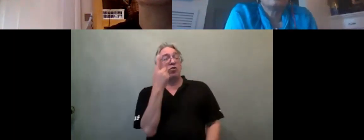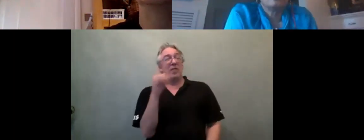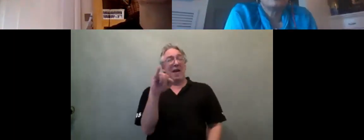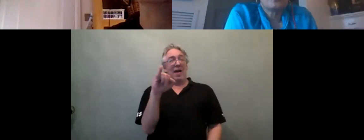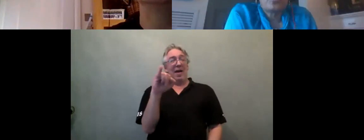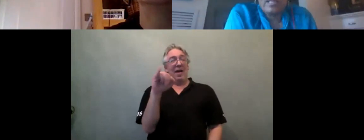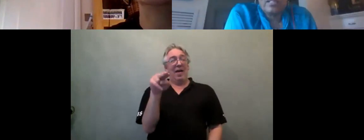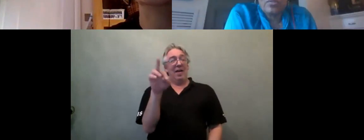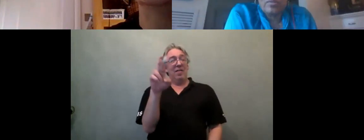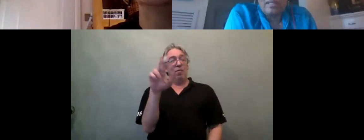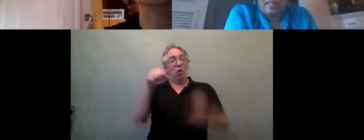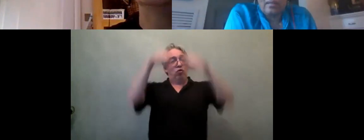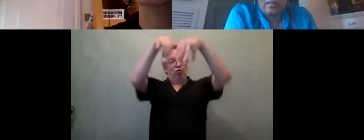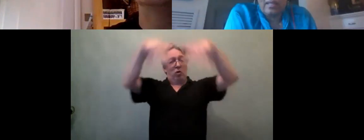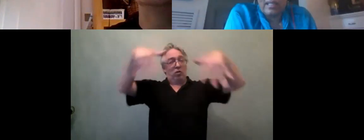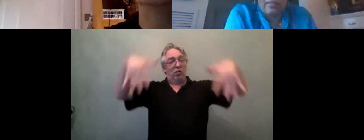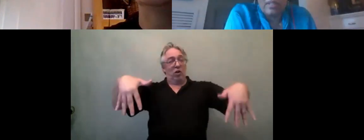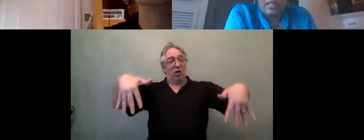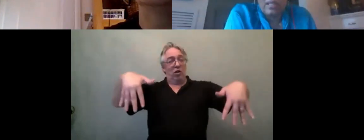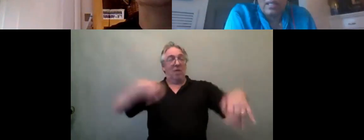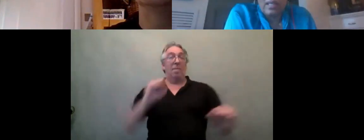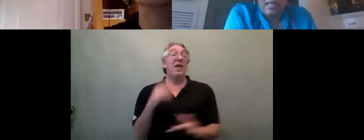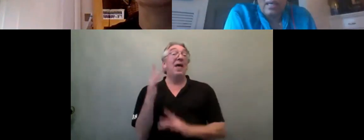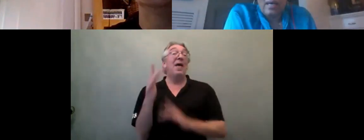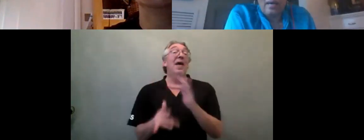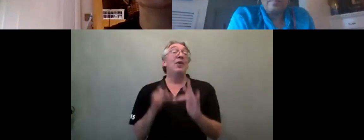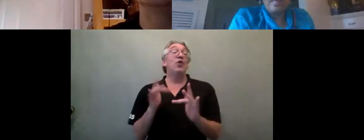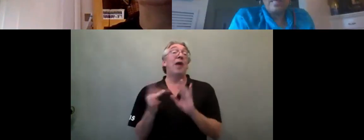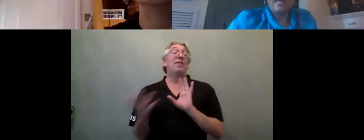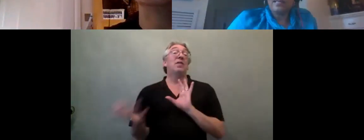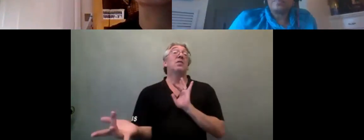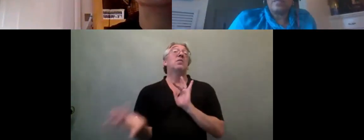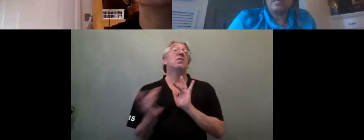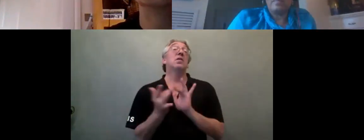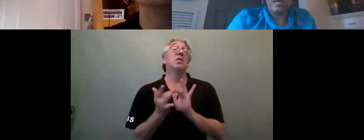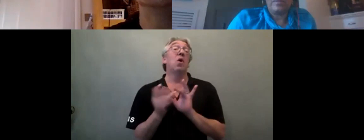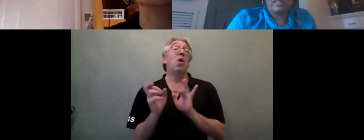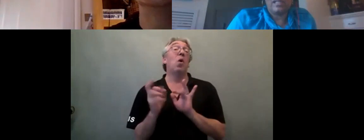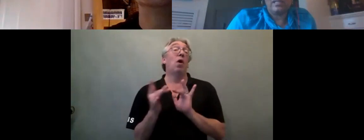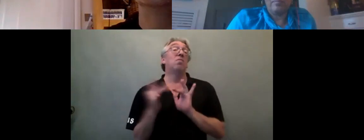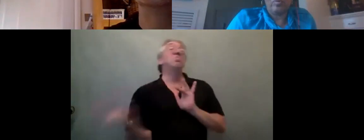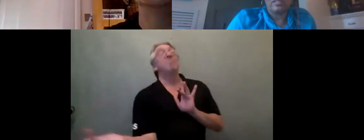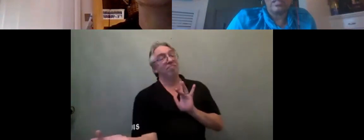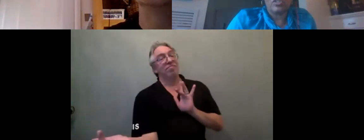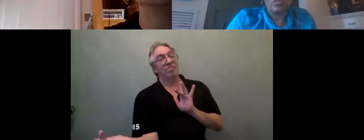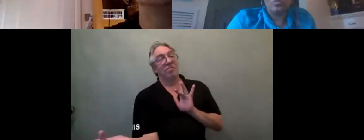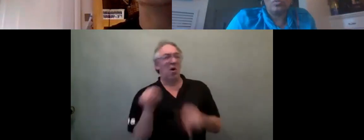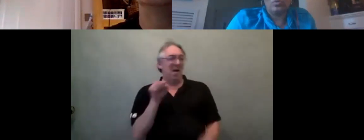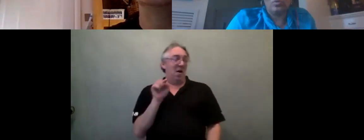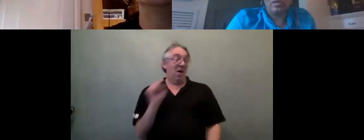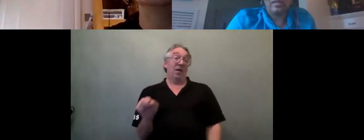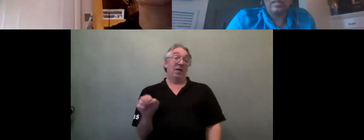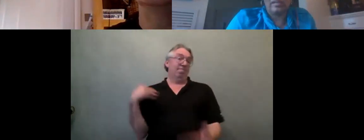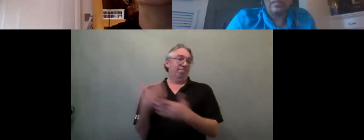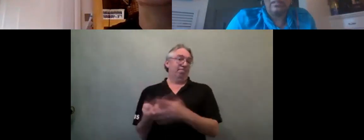understanding issues related to internet connectivity. And that has been a particular important